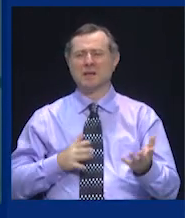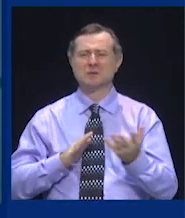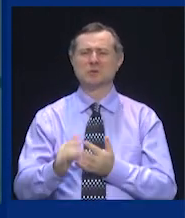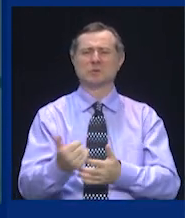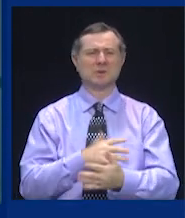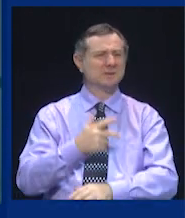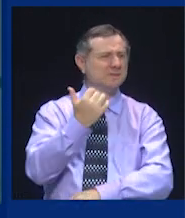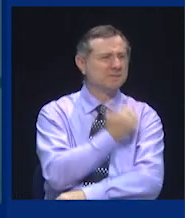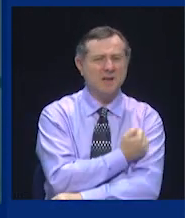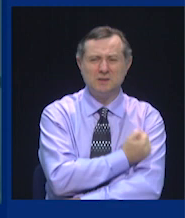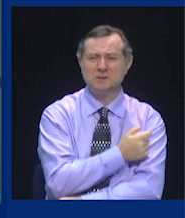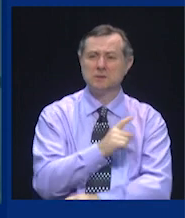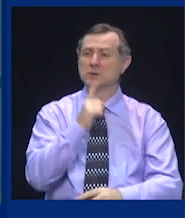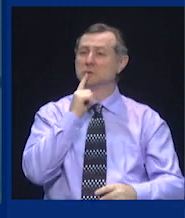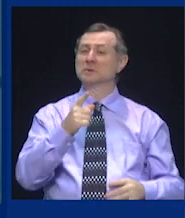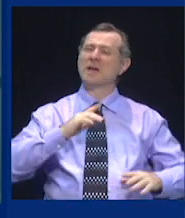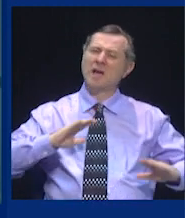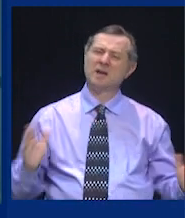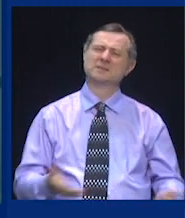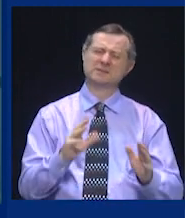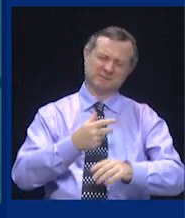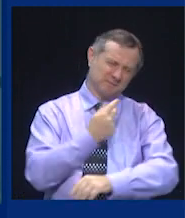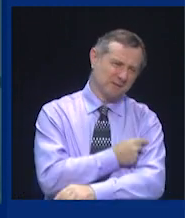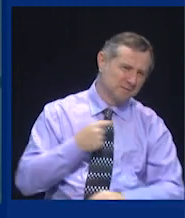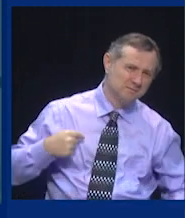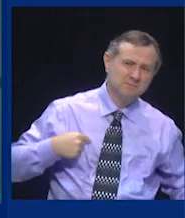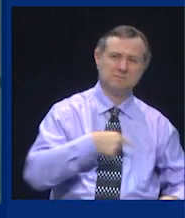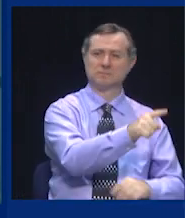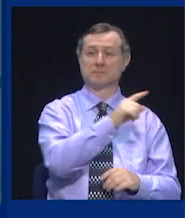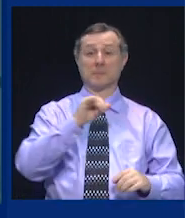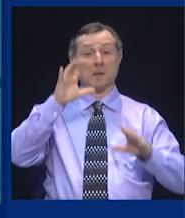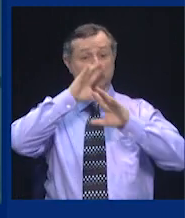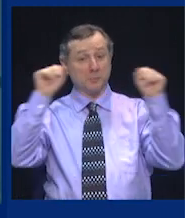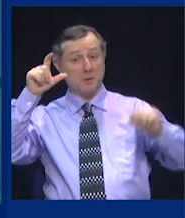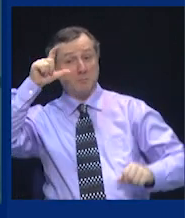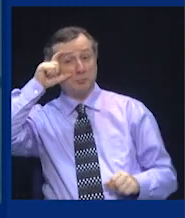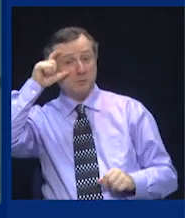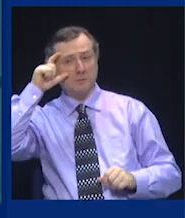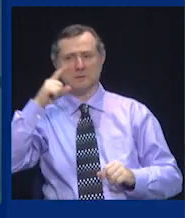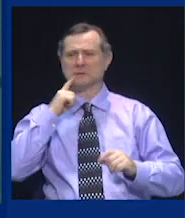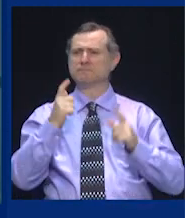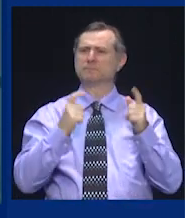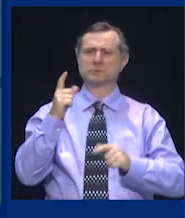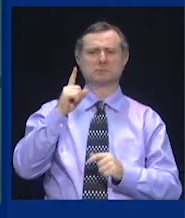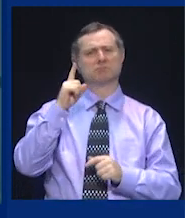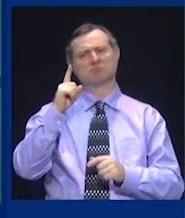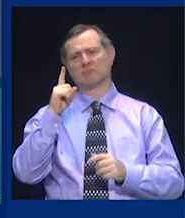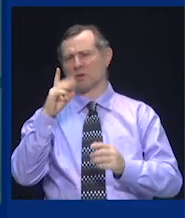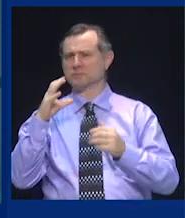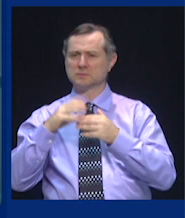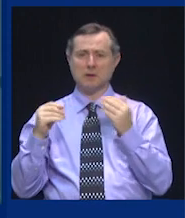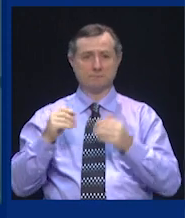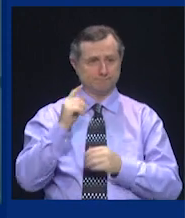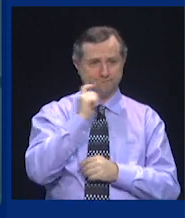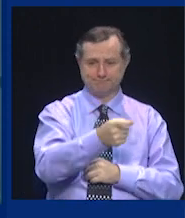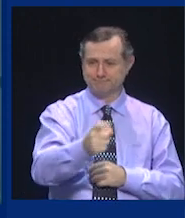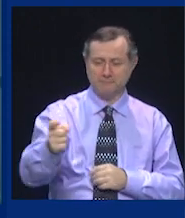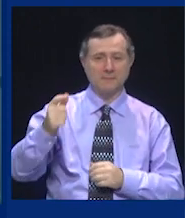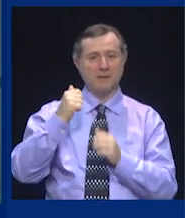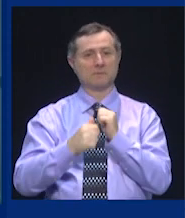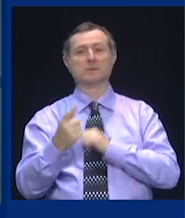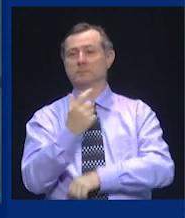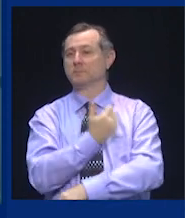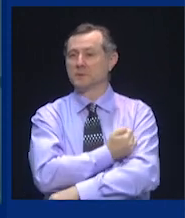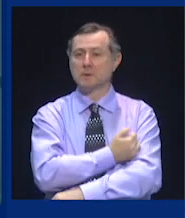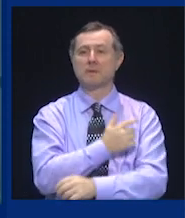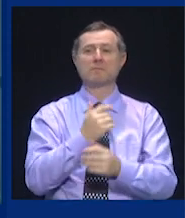vaccinations. President Biden, $100 per vaccine, free pass to the movies, whatever incentives you can come